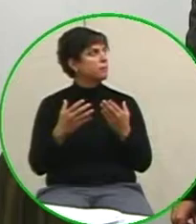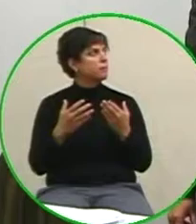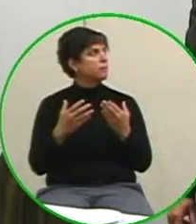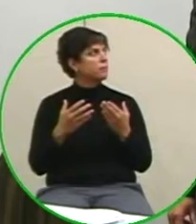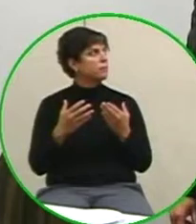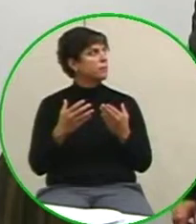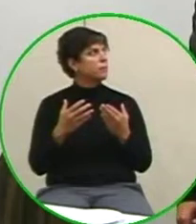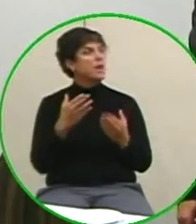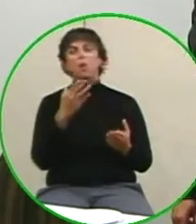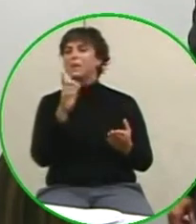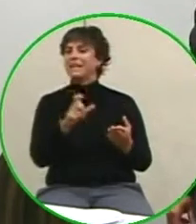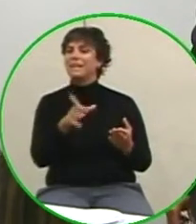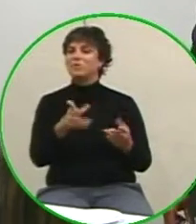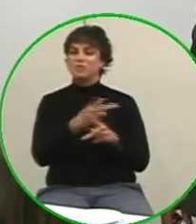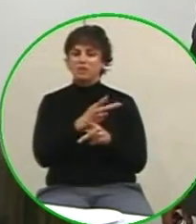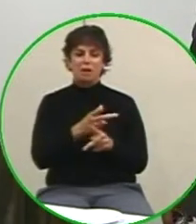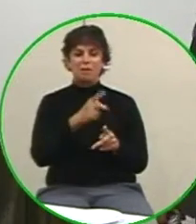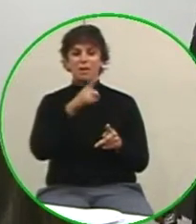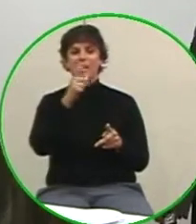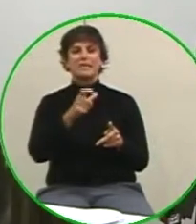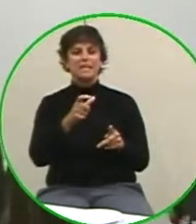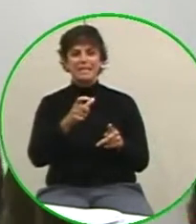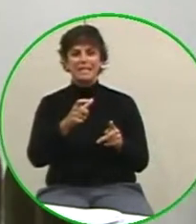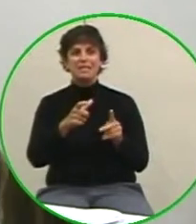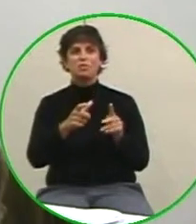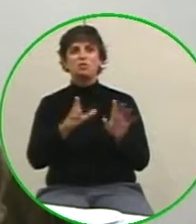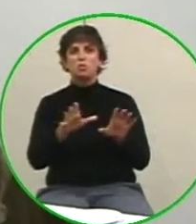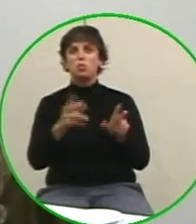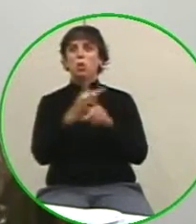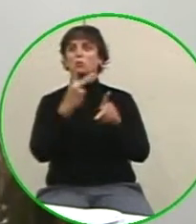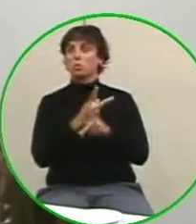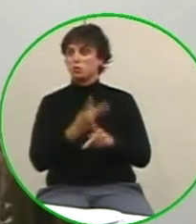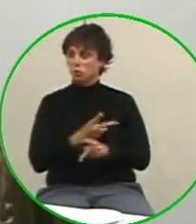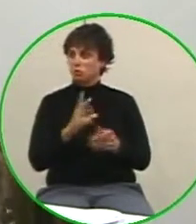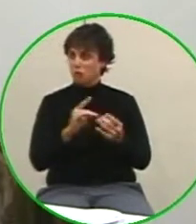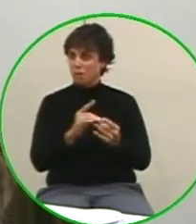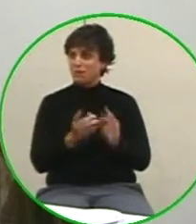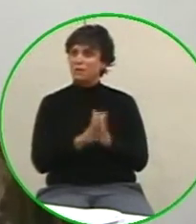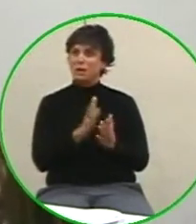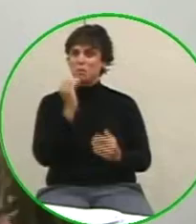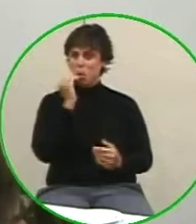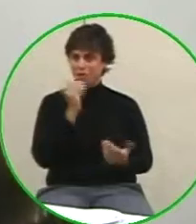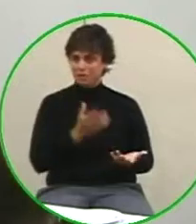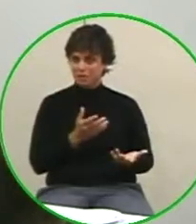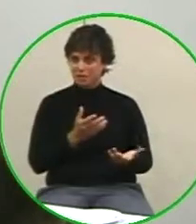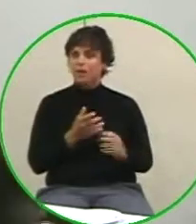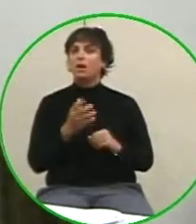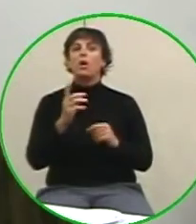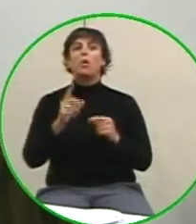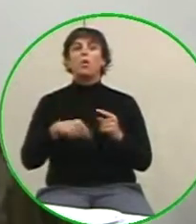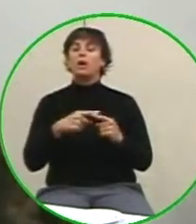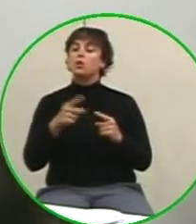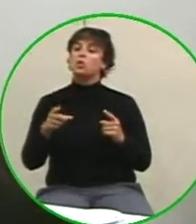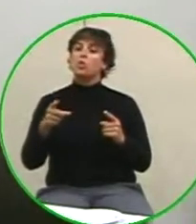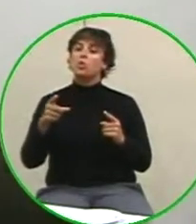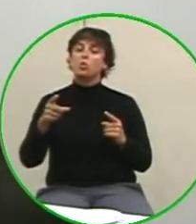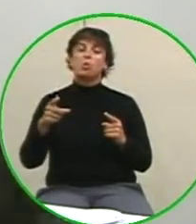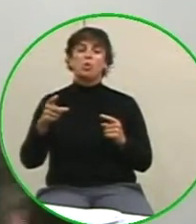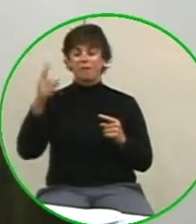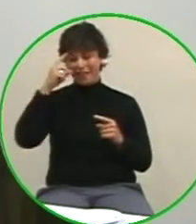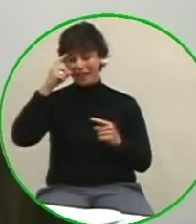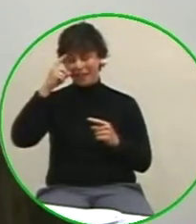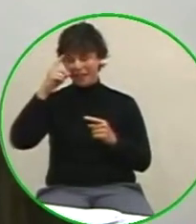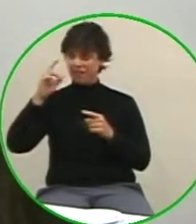and badder obnoxious comment to get noticed. Okay? When you are thinking functionally